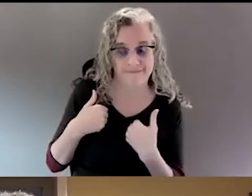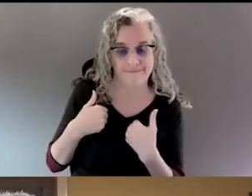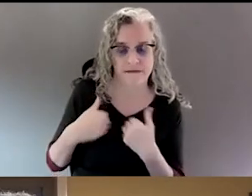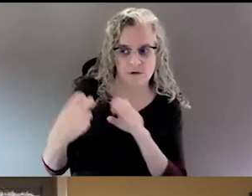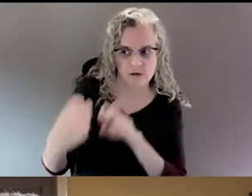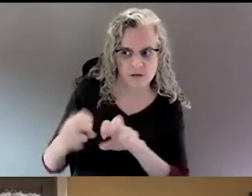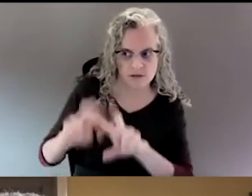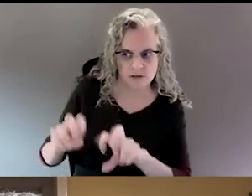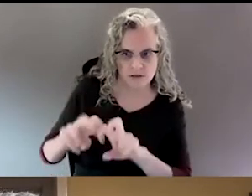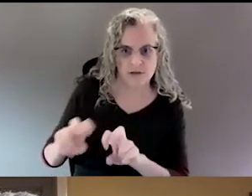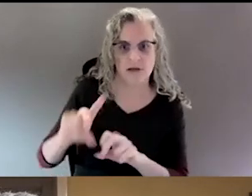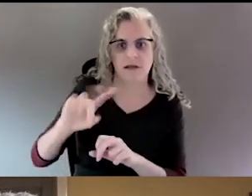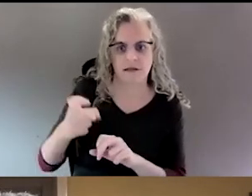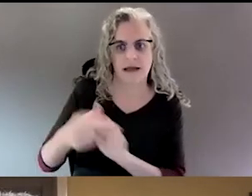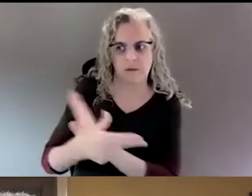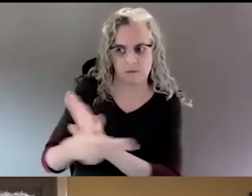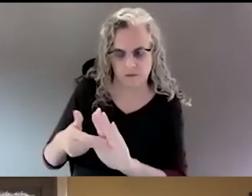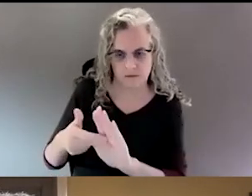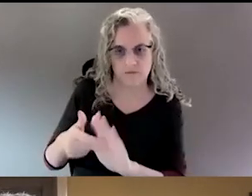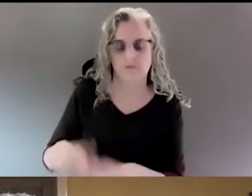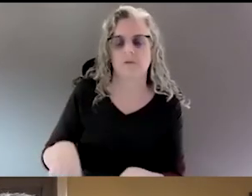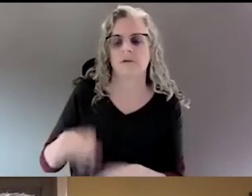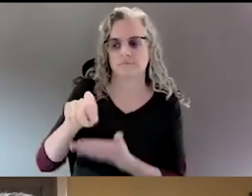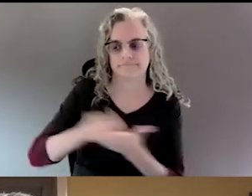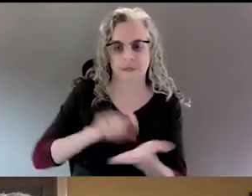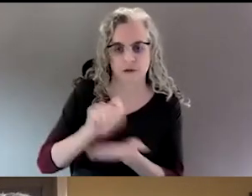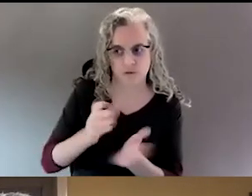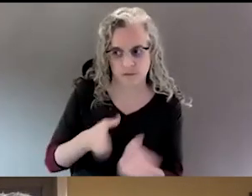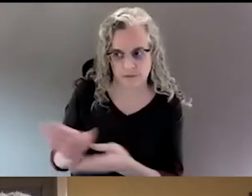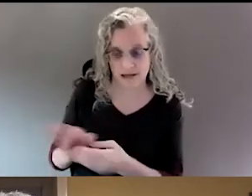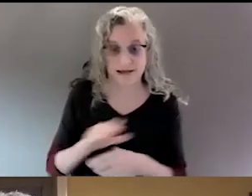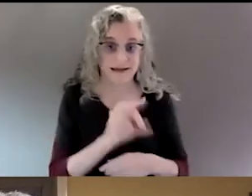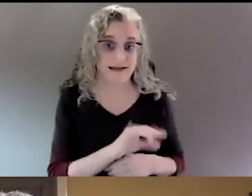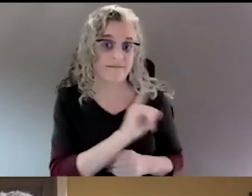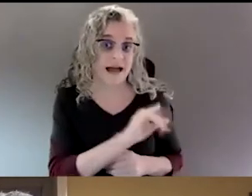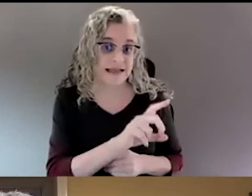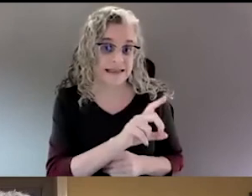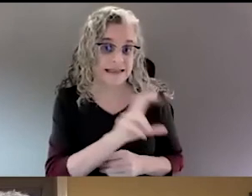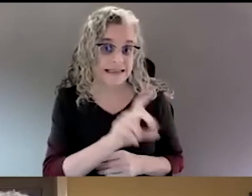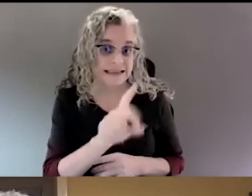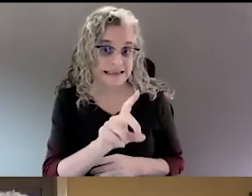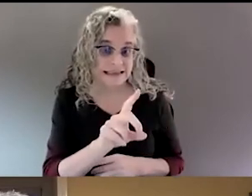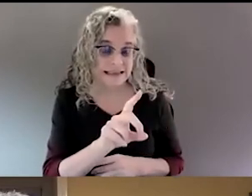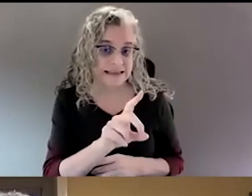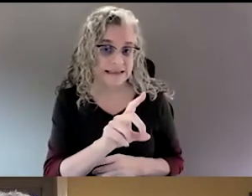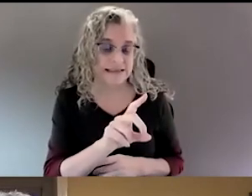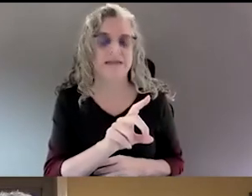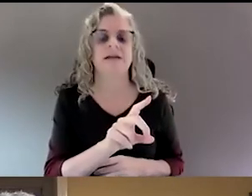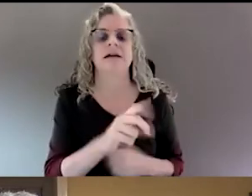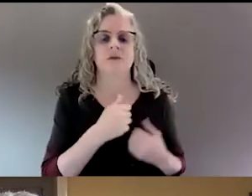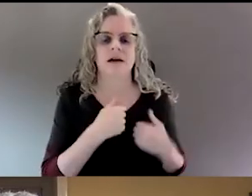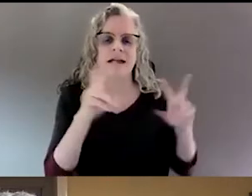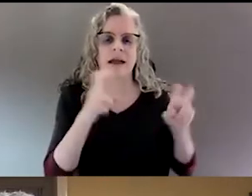treatment plan. If you have IDD, you get a management and control plan. So